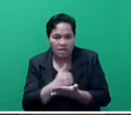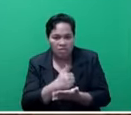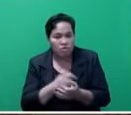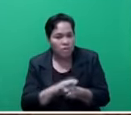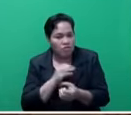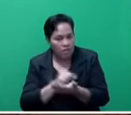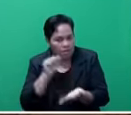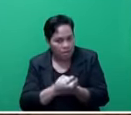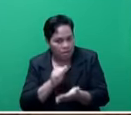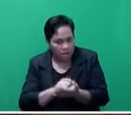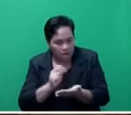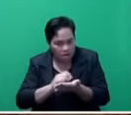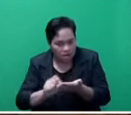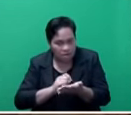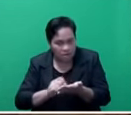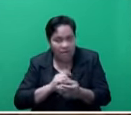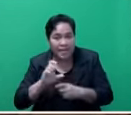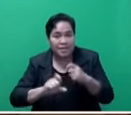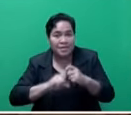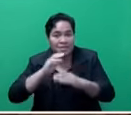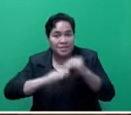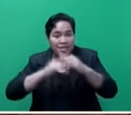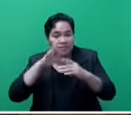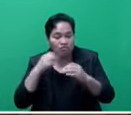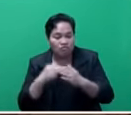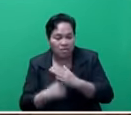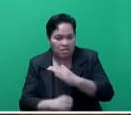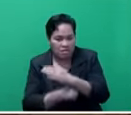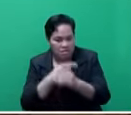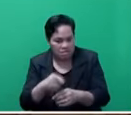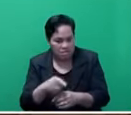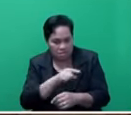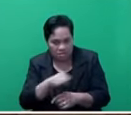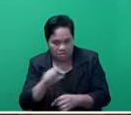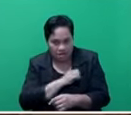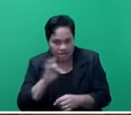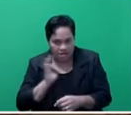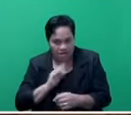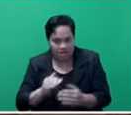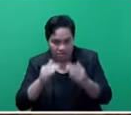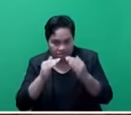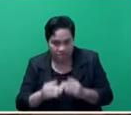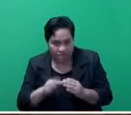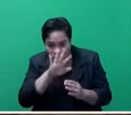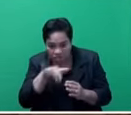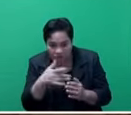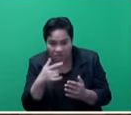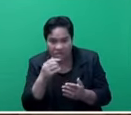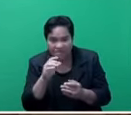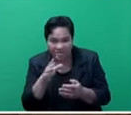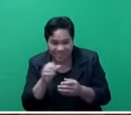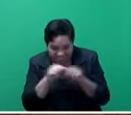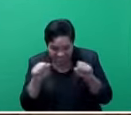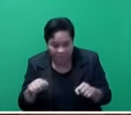recording. Capacity building is being conducted to strengthen the capacity of the department. The checking system is in place by the respective accounts officer in charge to